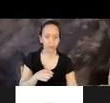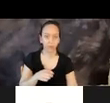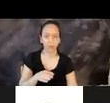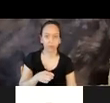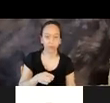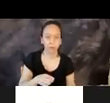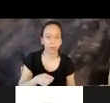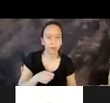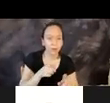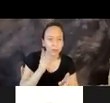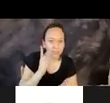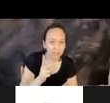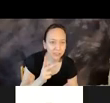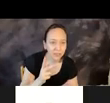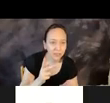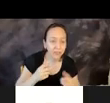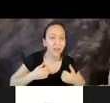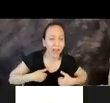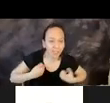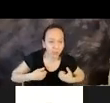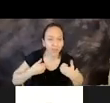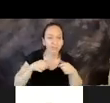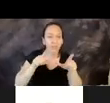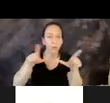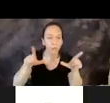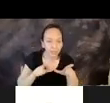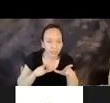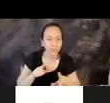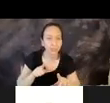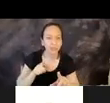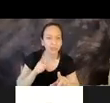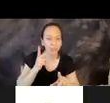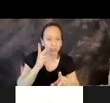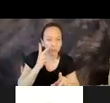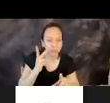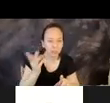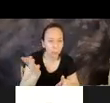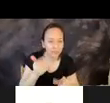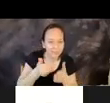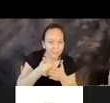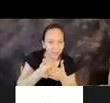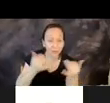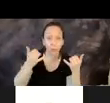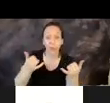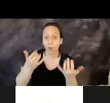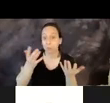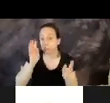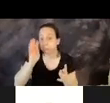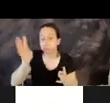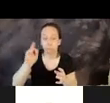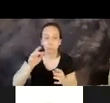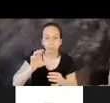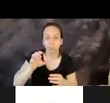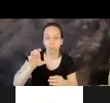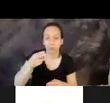or location and see all of the proposed sales locations nearby. So I'm going to put in an address in Chelsea.